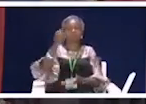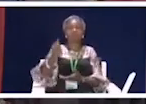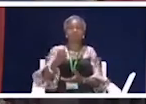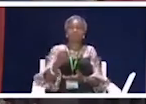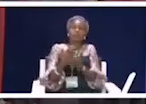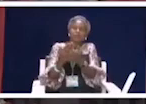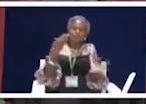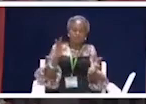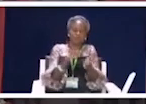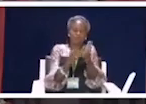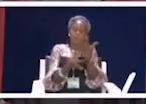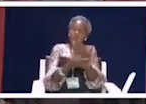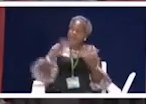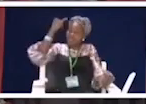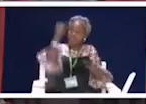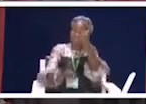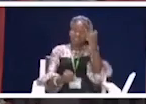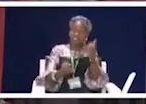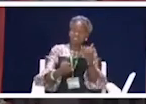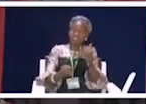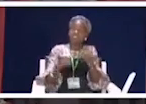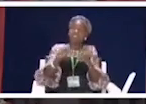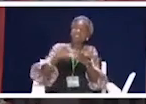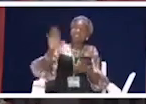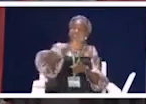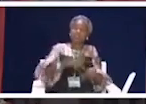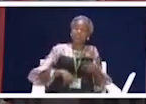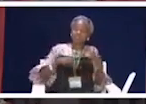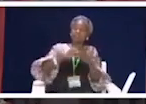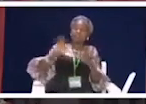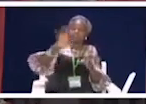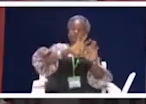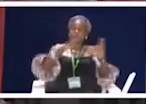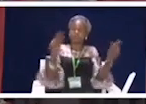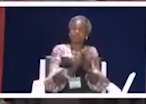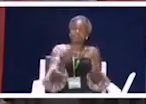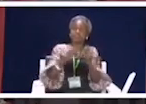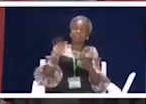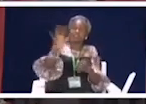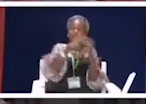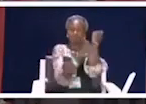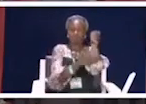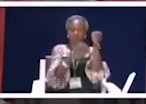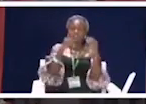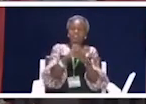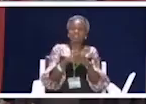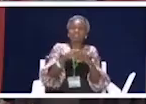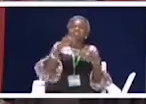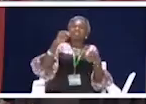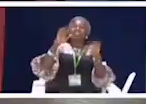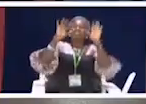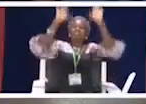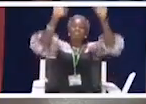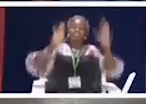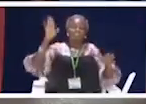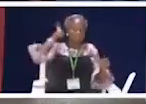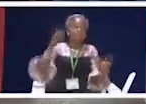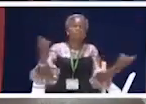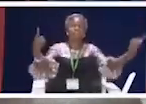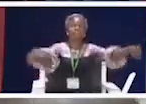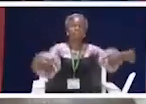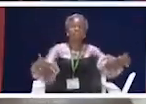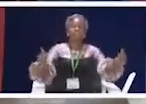Before February expires, in your life, in your families, in your country, Iyanu will shele.